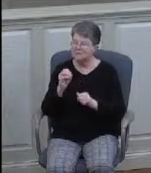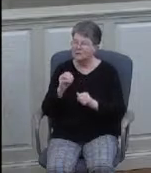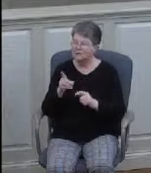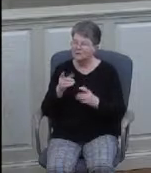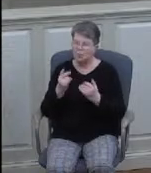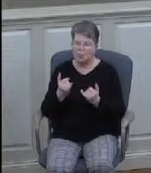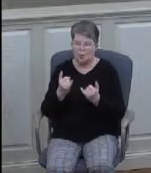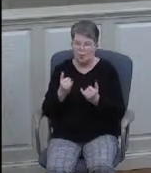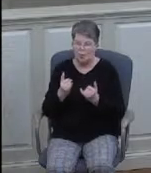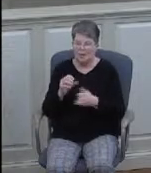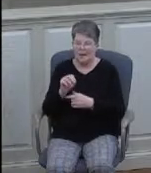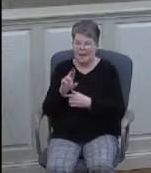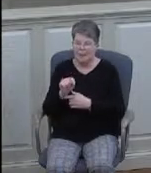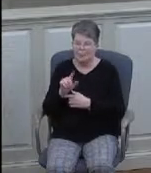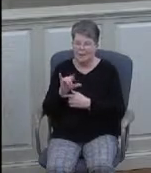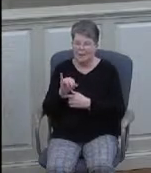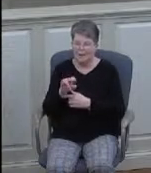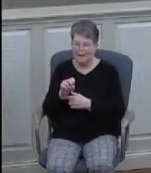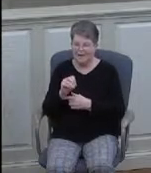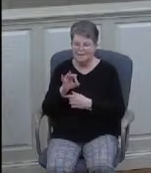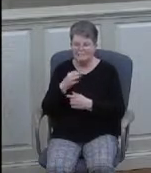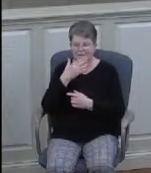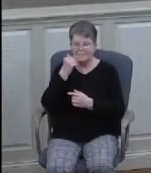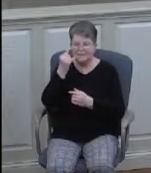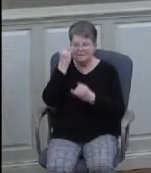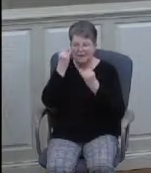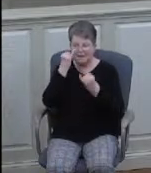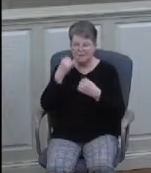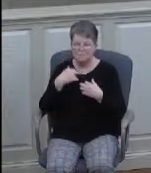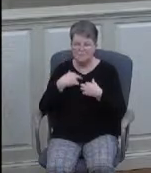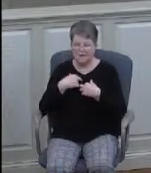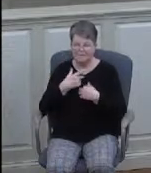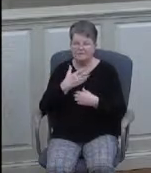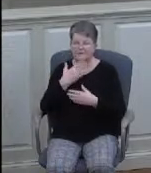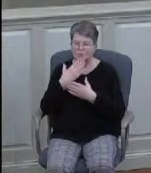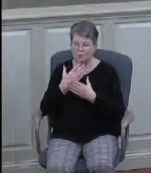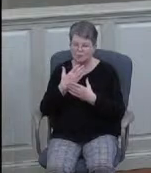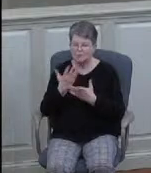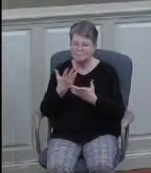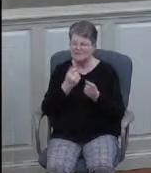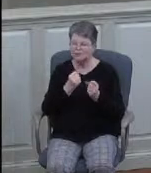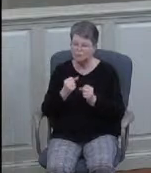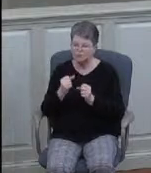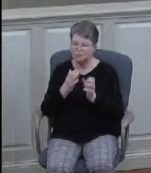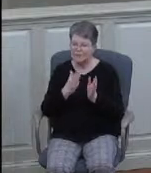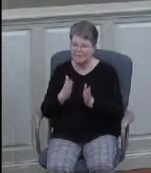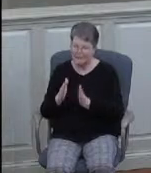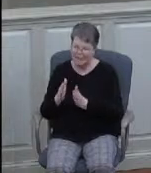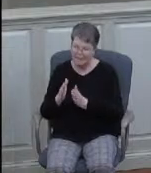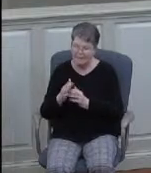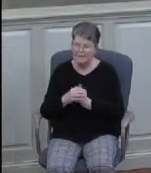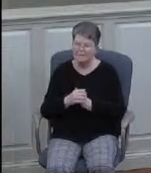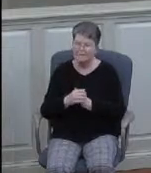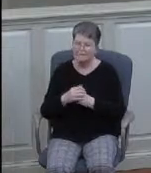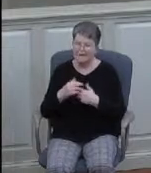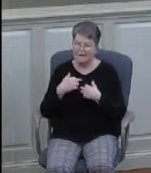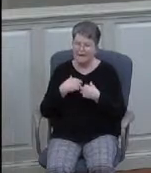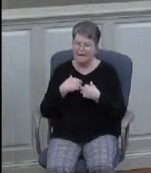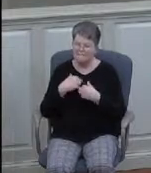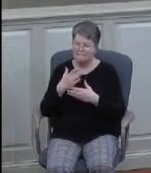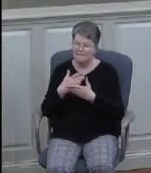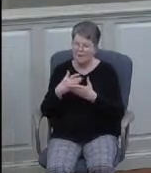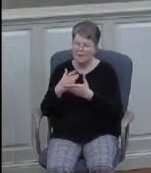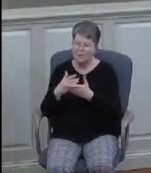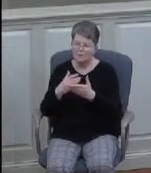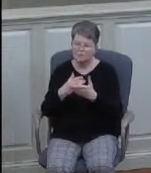current outline of the best ideas we have, so. It's a good idea, it's a strategic plan. It's got elements to